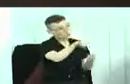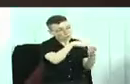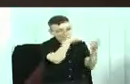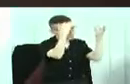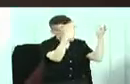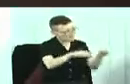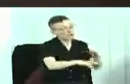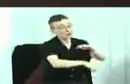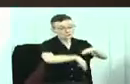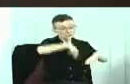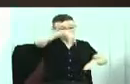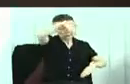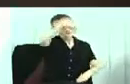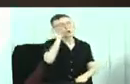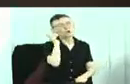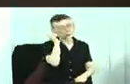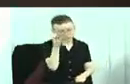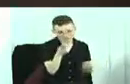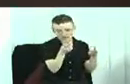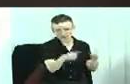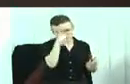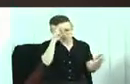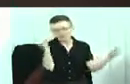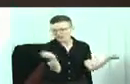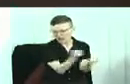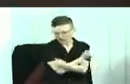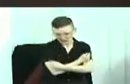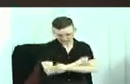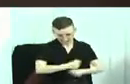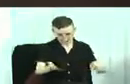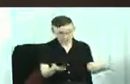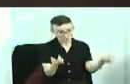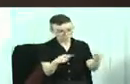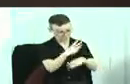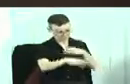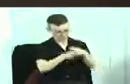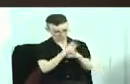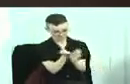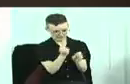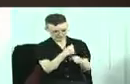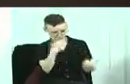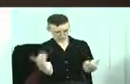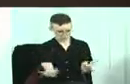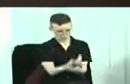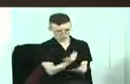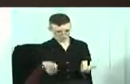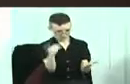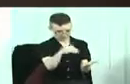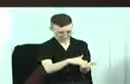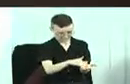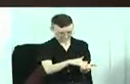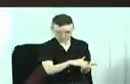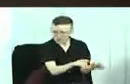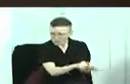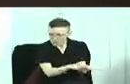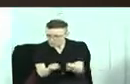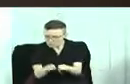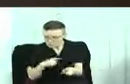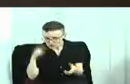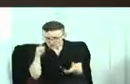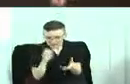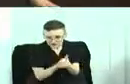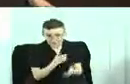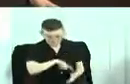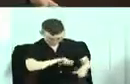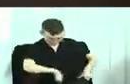happen to all and to everything when creation is made new. But I also believe that we live in the here and now, and if